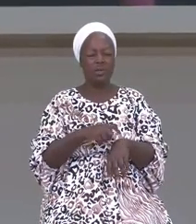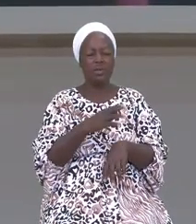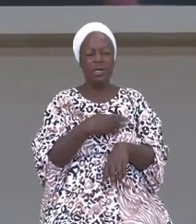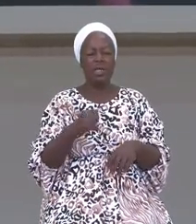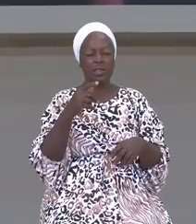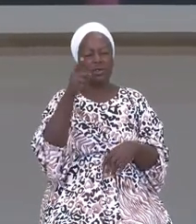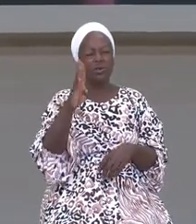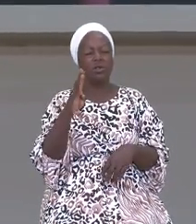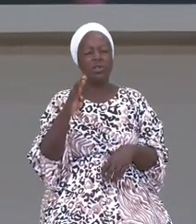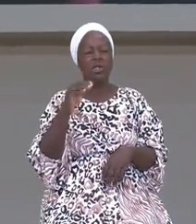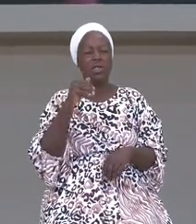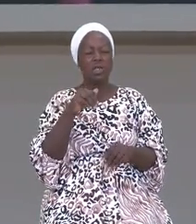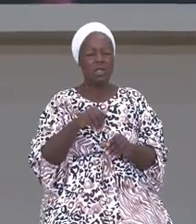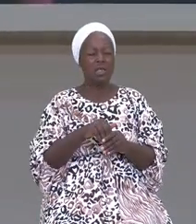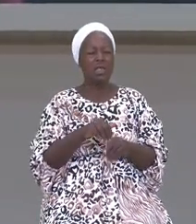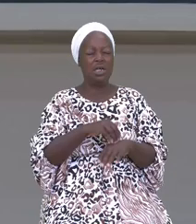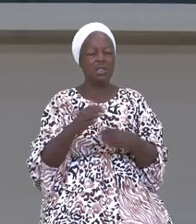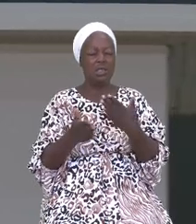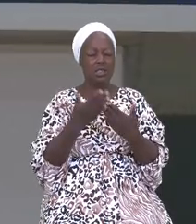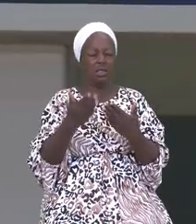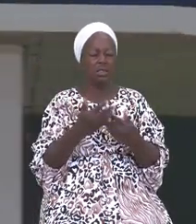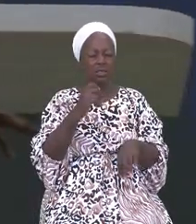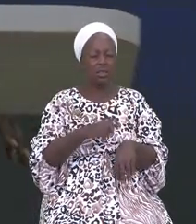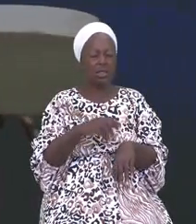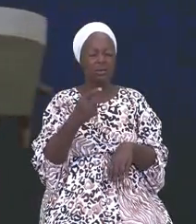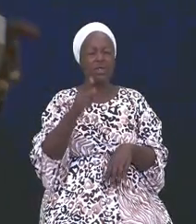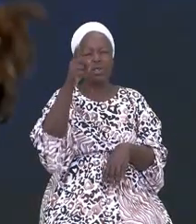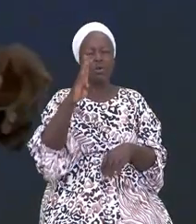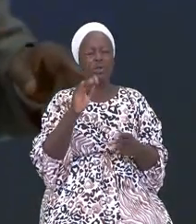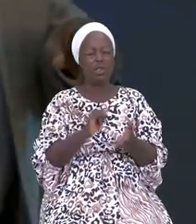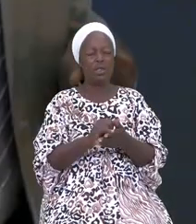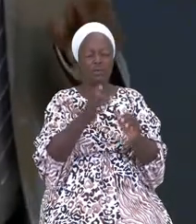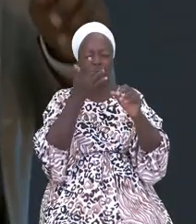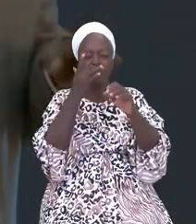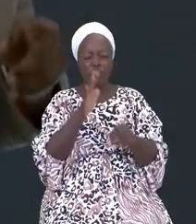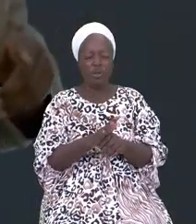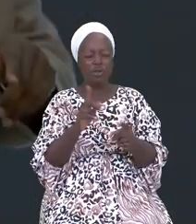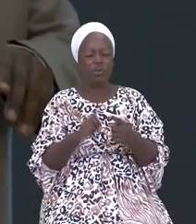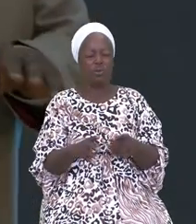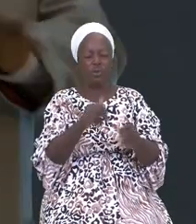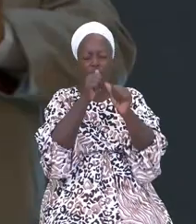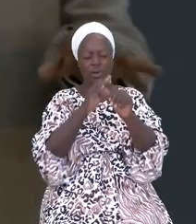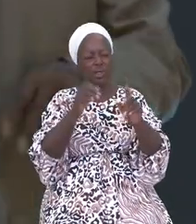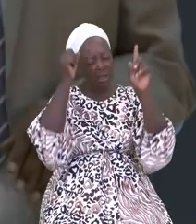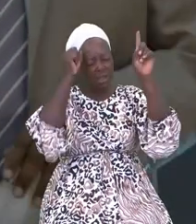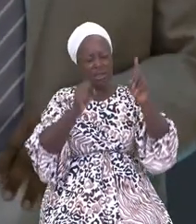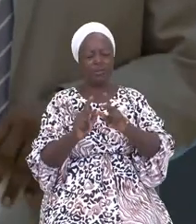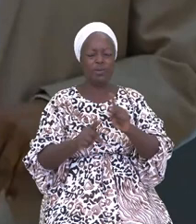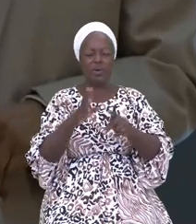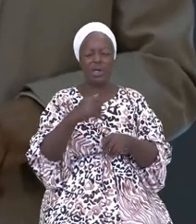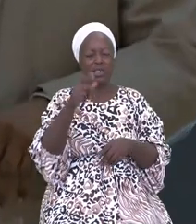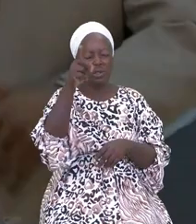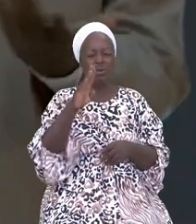easy time. The God who promises to bless his people and the God who cannot